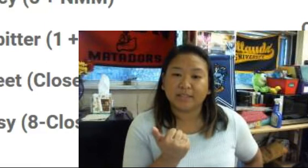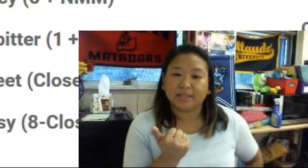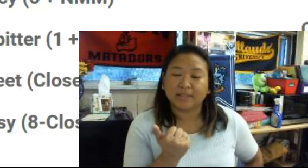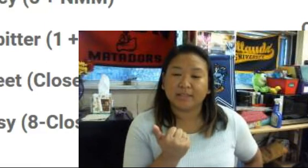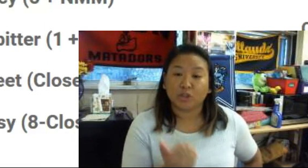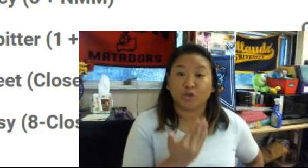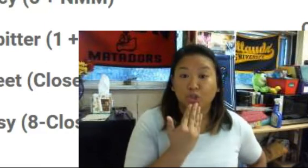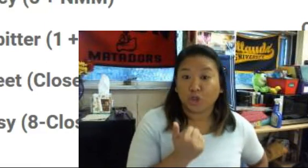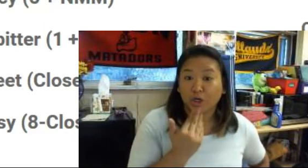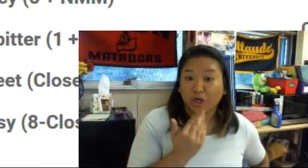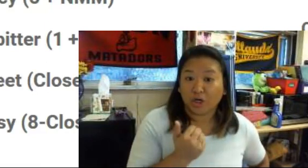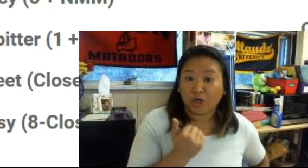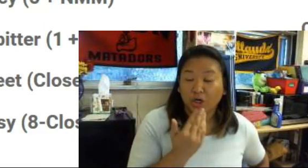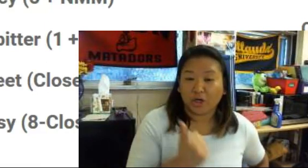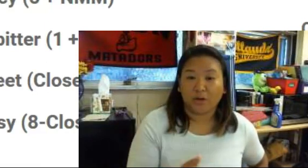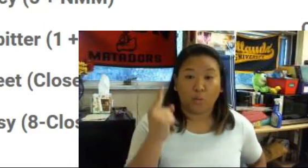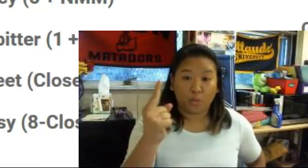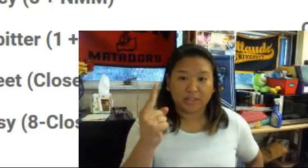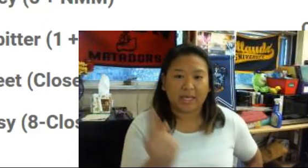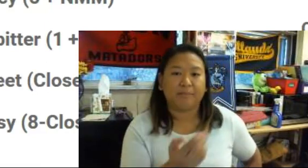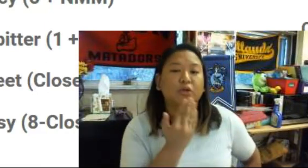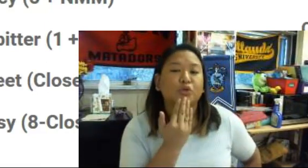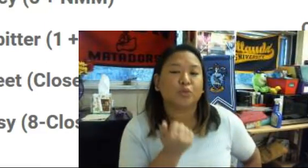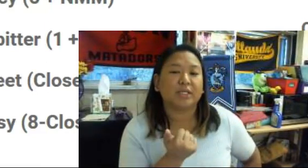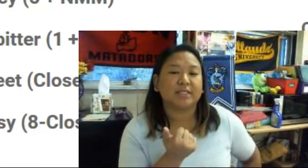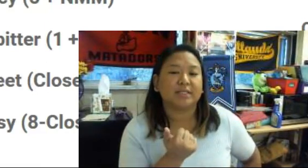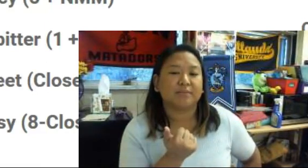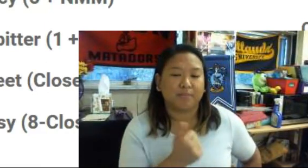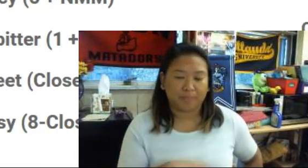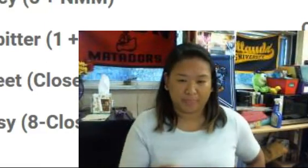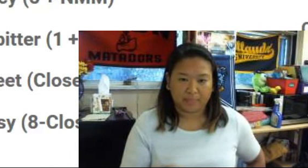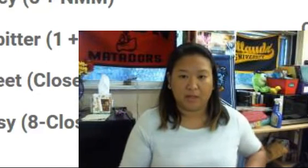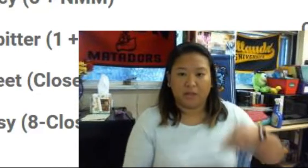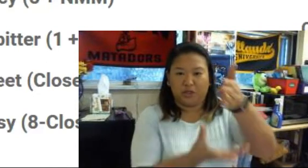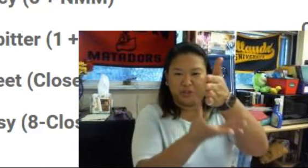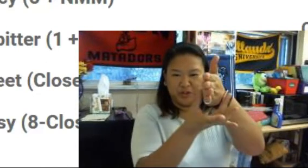Sweet. So sugar, 1 time, sweet.